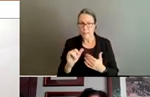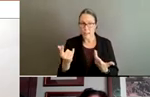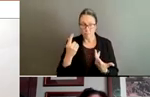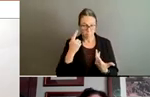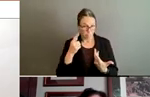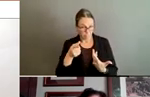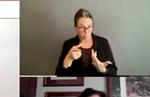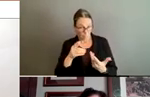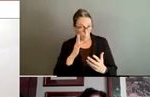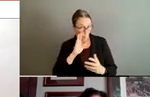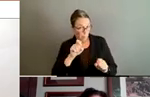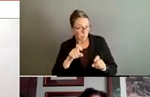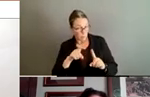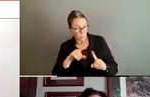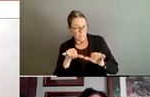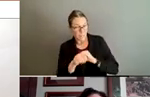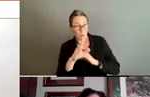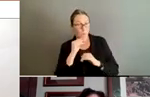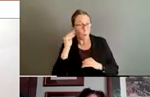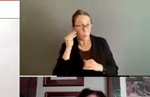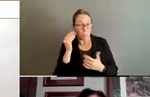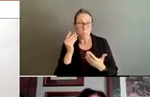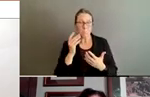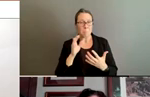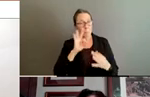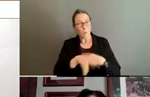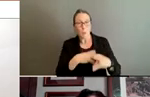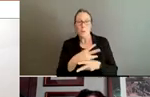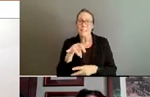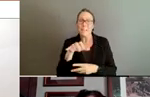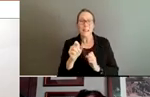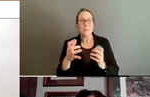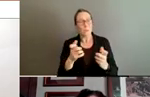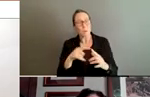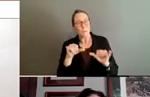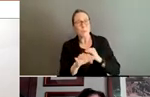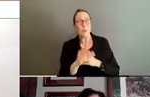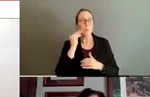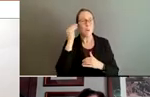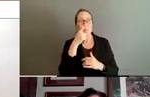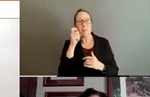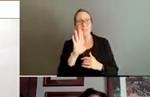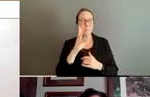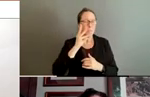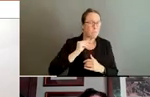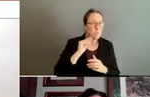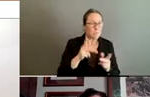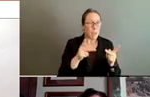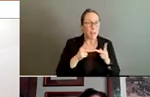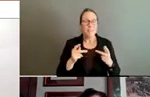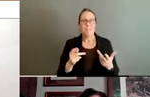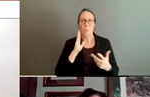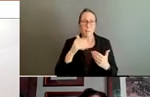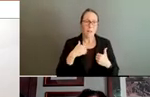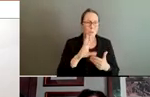they're familiar with. It's where all their resources are. But sometimes that just doesn't, it's not possible, either because you're going to be in the